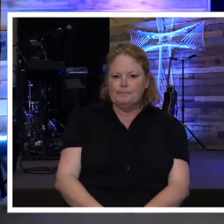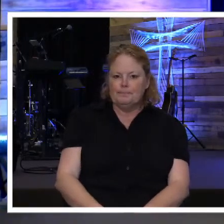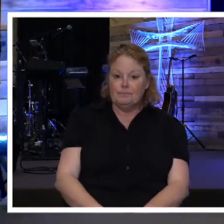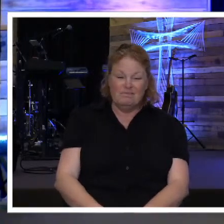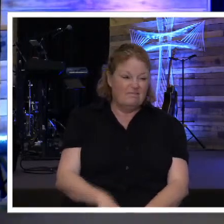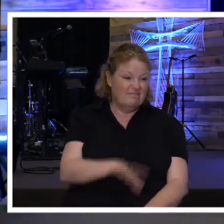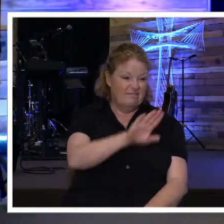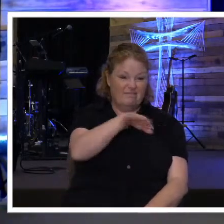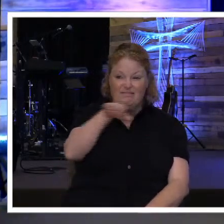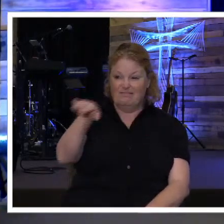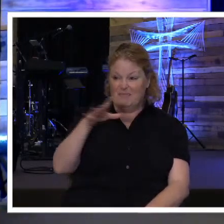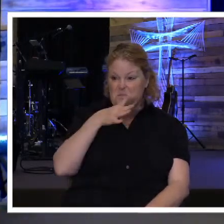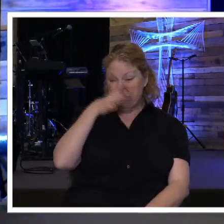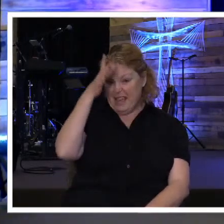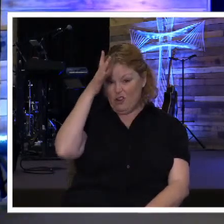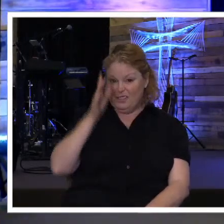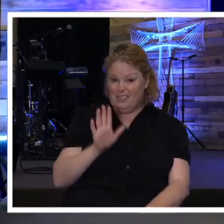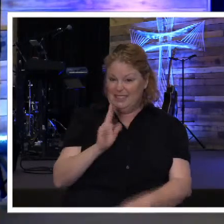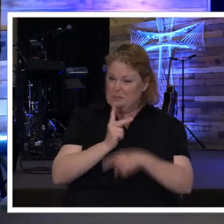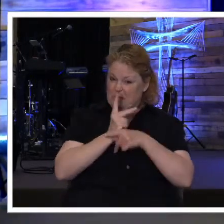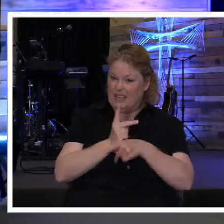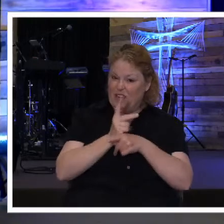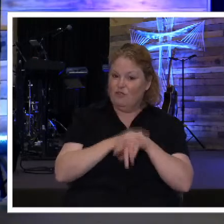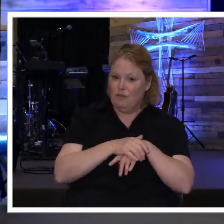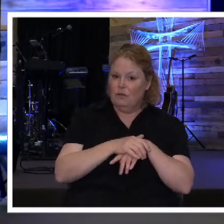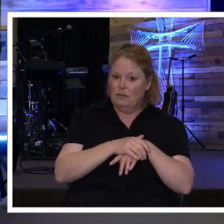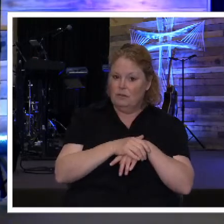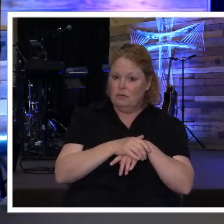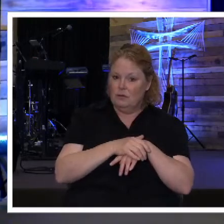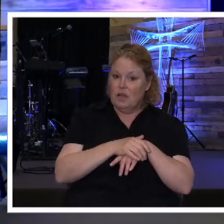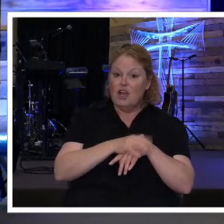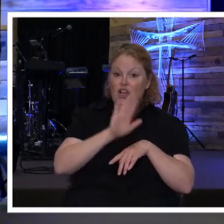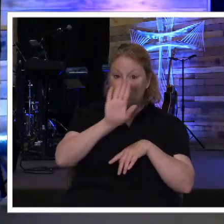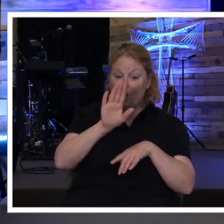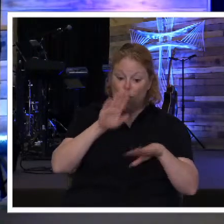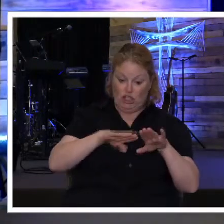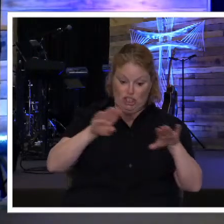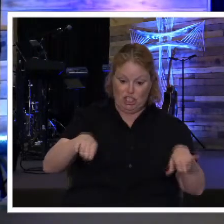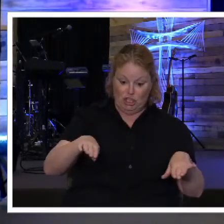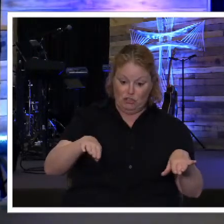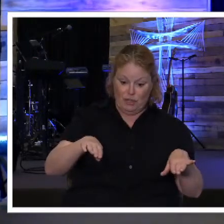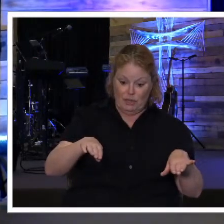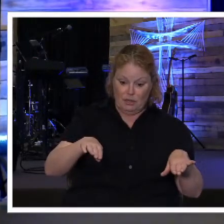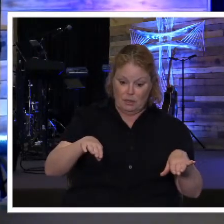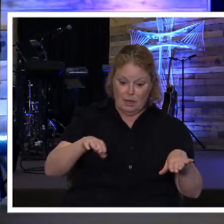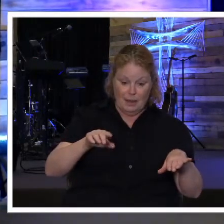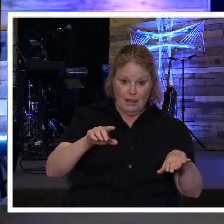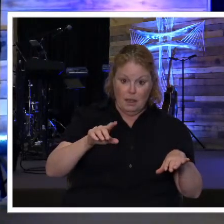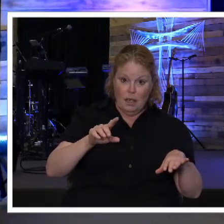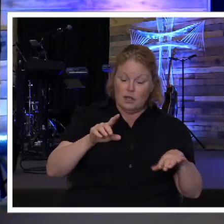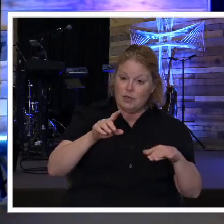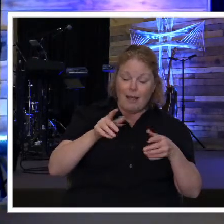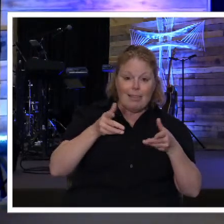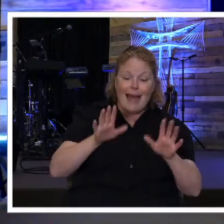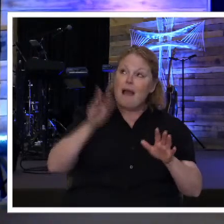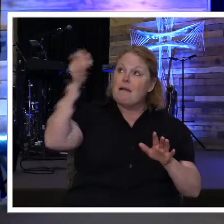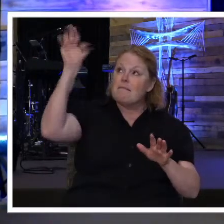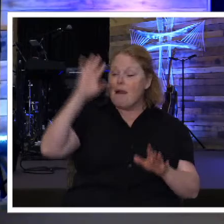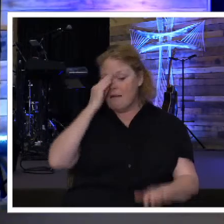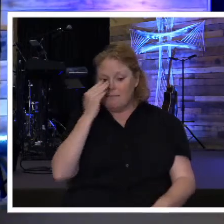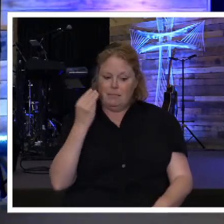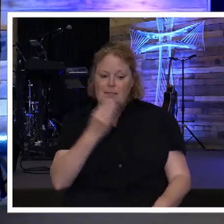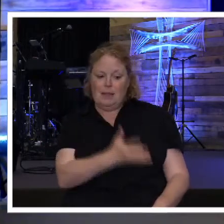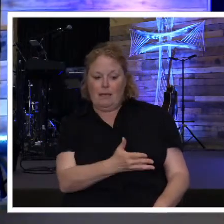Parents, please. Please allow your children that are being raised under the care of God to understand that God may have a